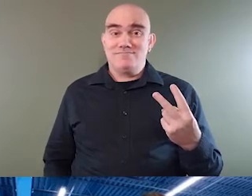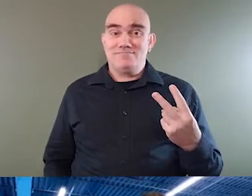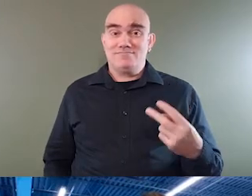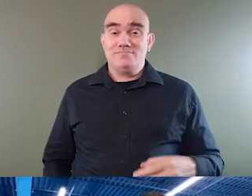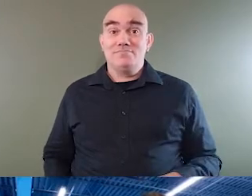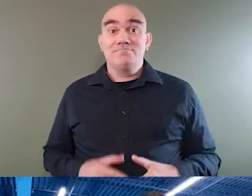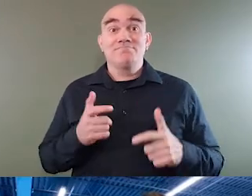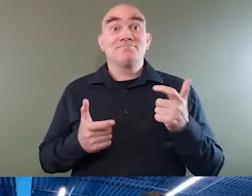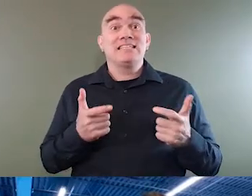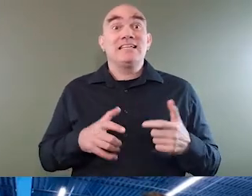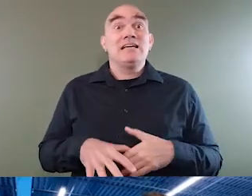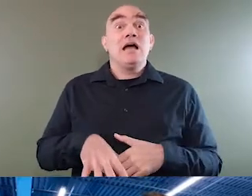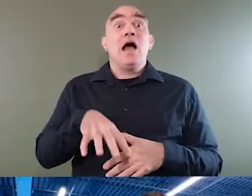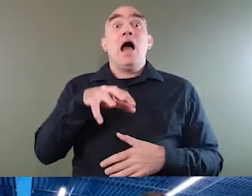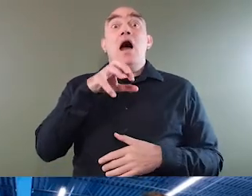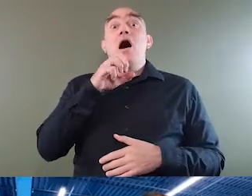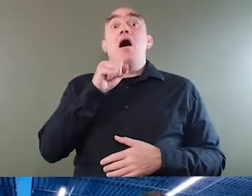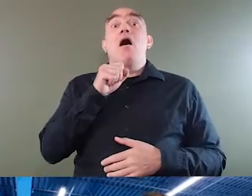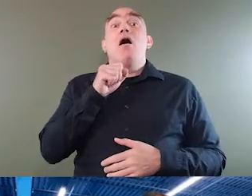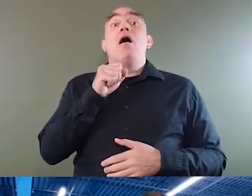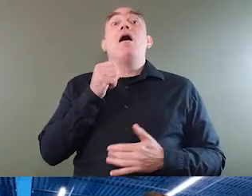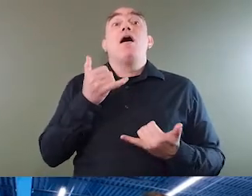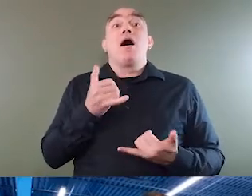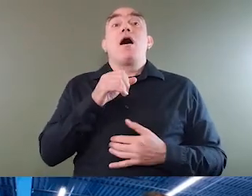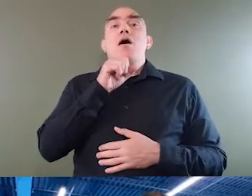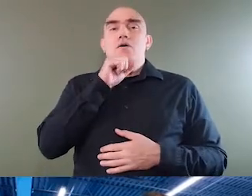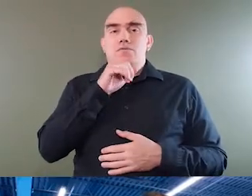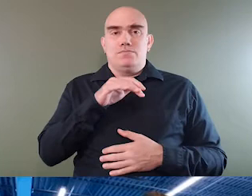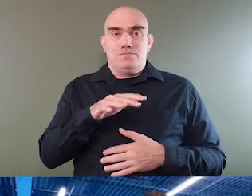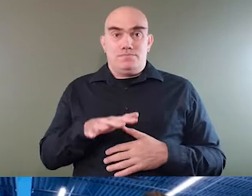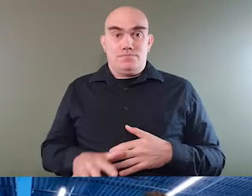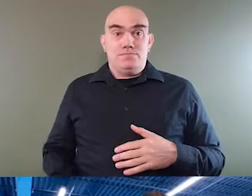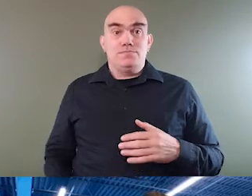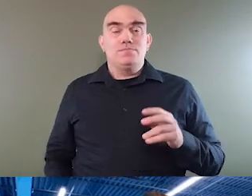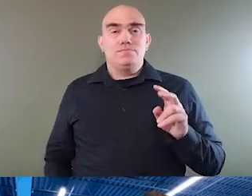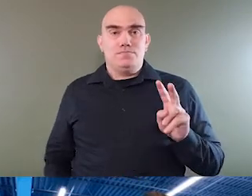2, 3, 4, 5, 6, 7, 8, 9, 10, 11, 12. Big inhale and exhale.